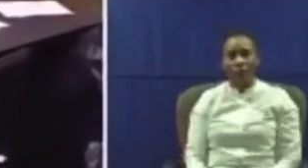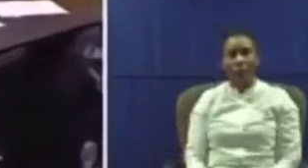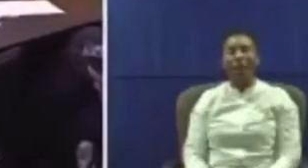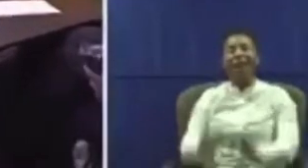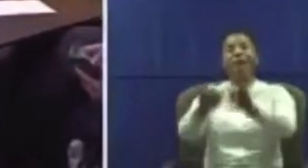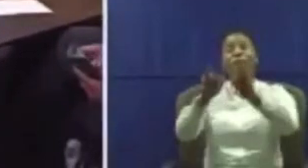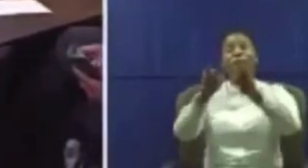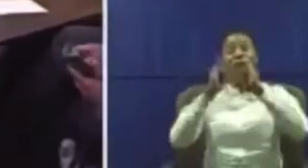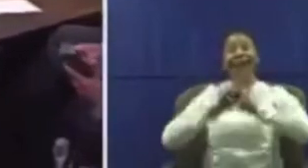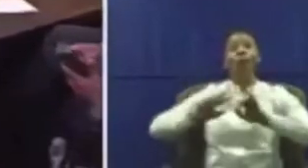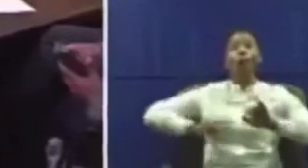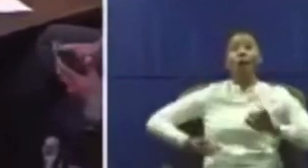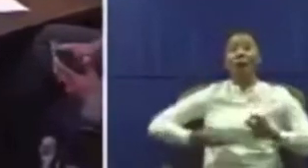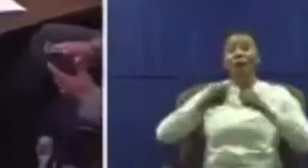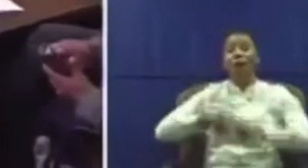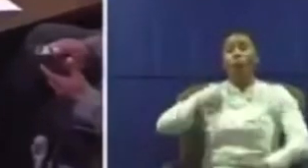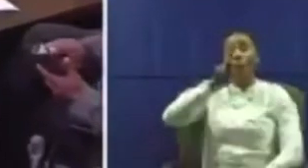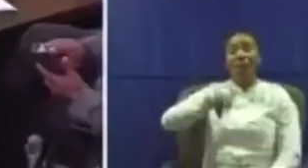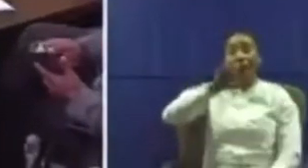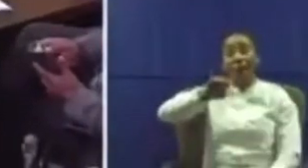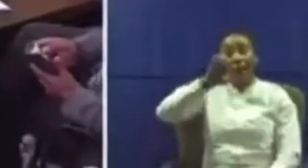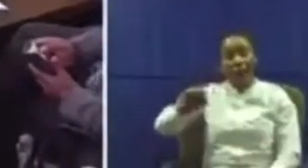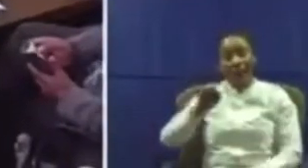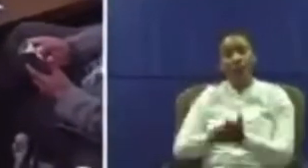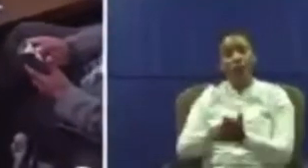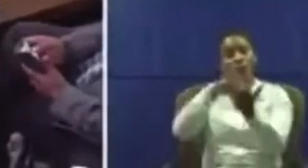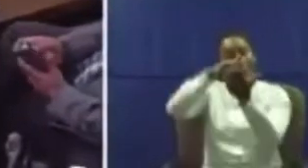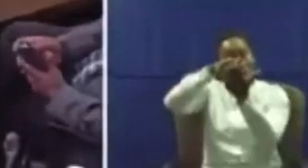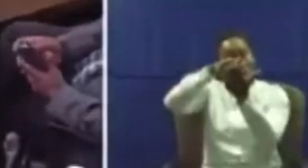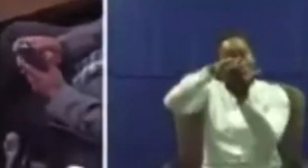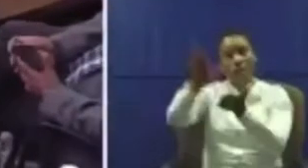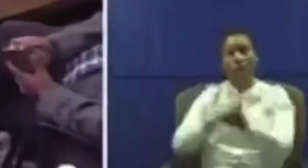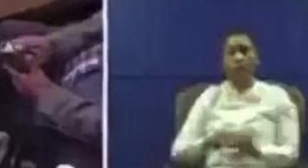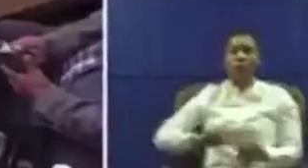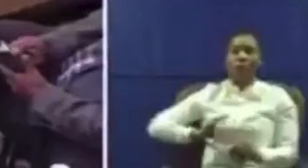Invite the women from the PSS to remove the women.